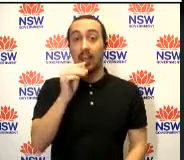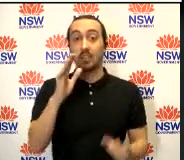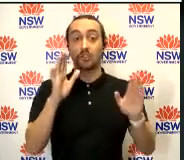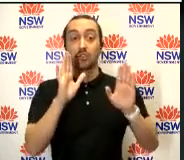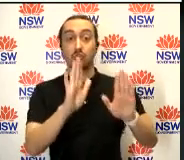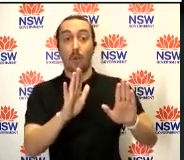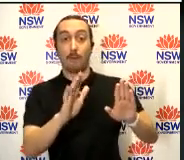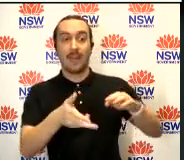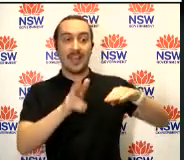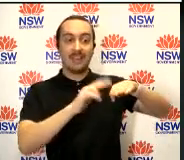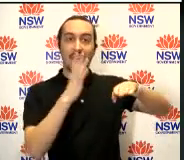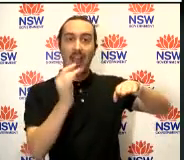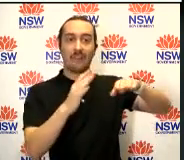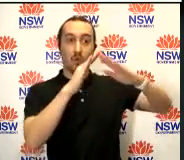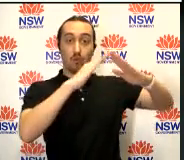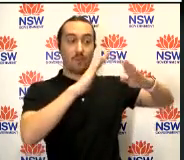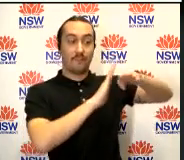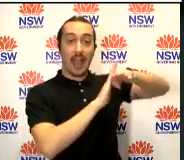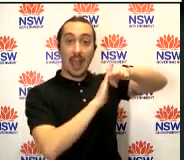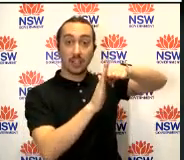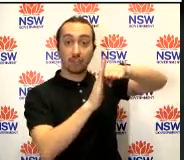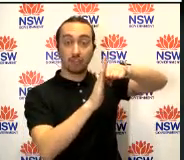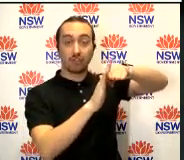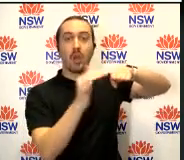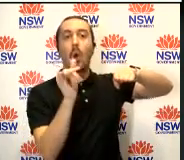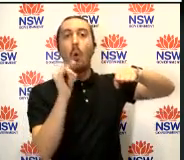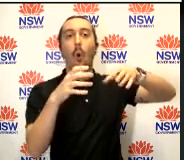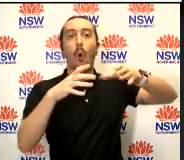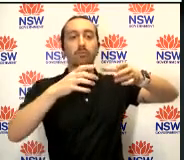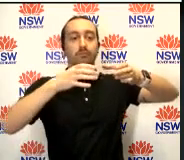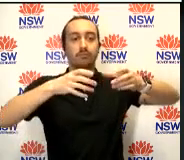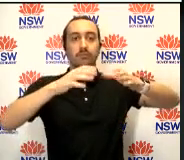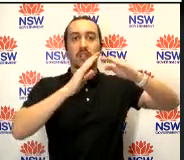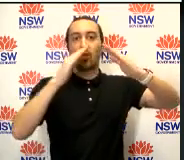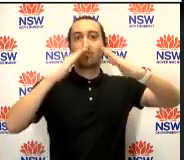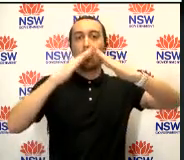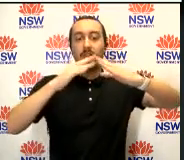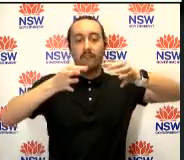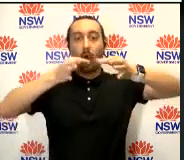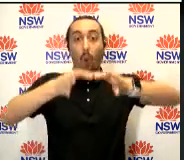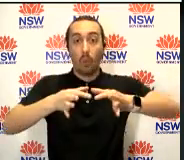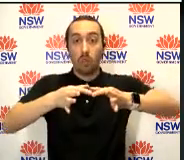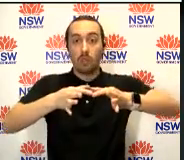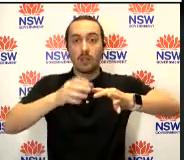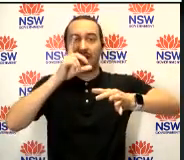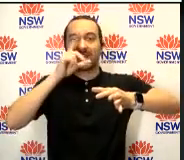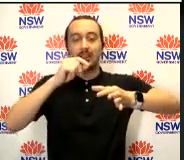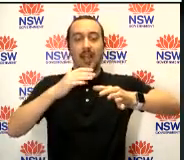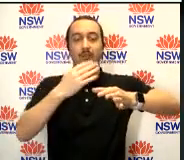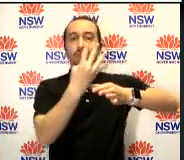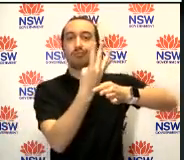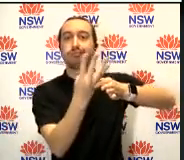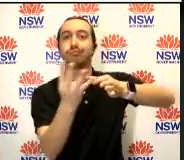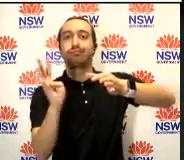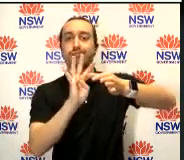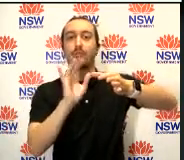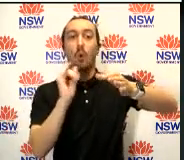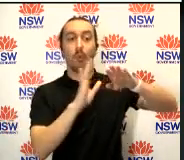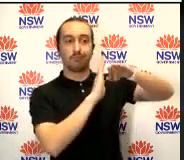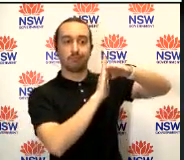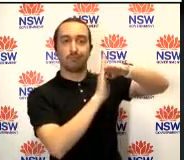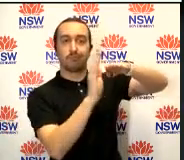barrier. In addition, the use of a fall prevention device increases site productivity whilst reducing the risk